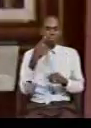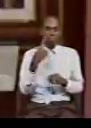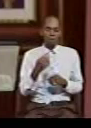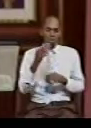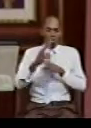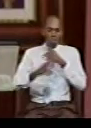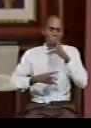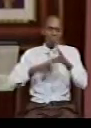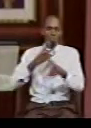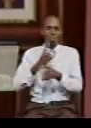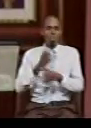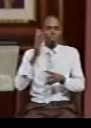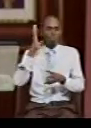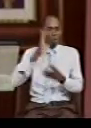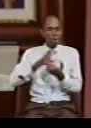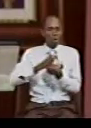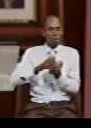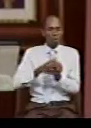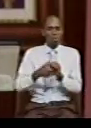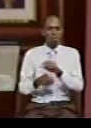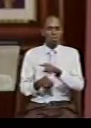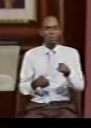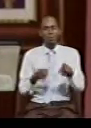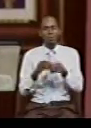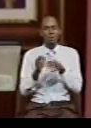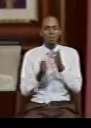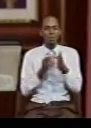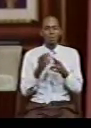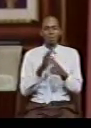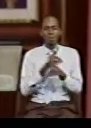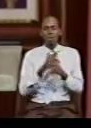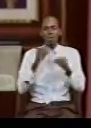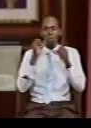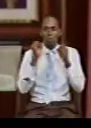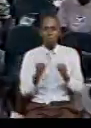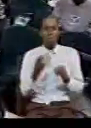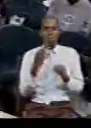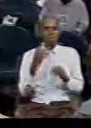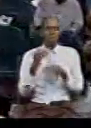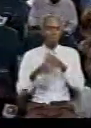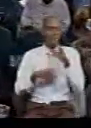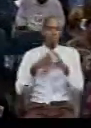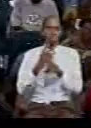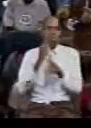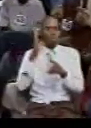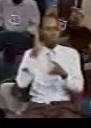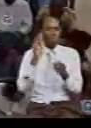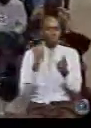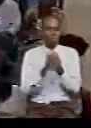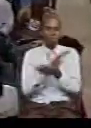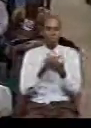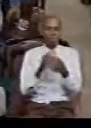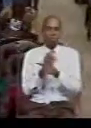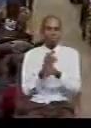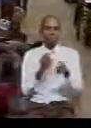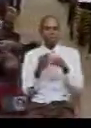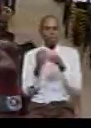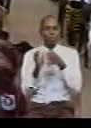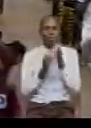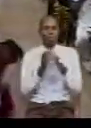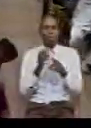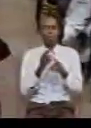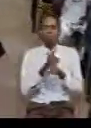will crush you. No power of the world will destroy you. And no power